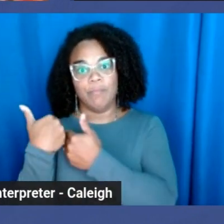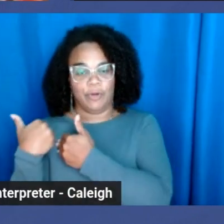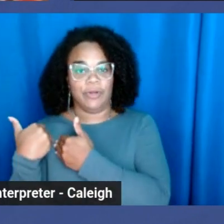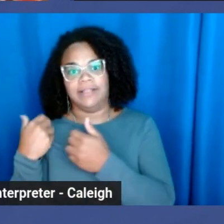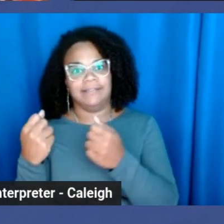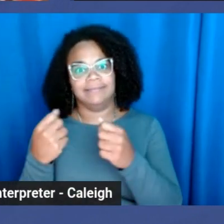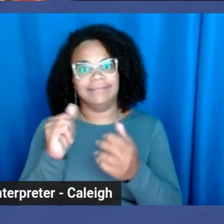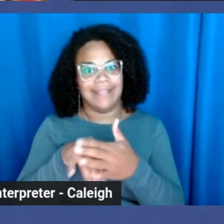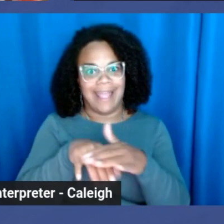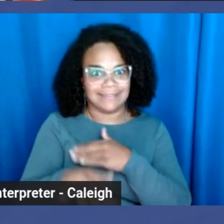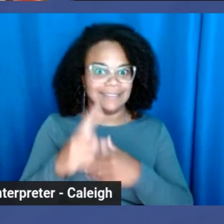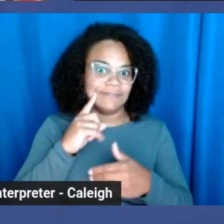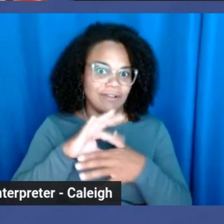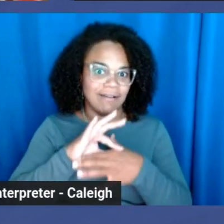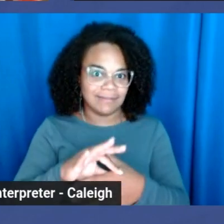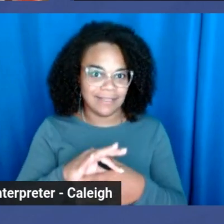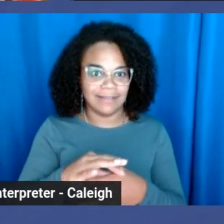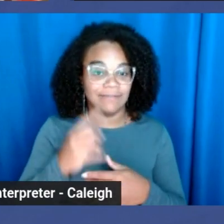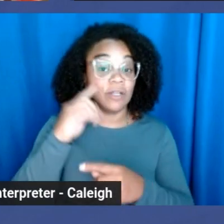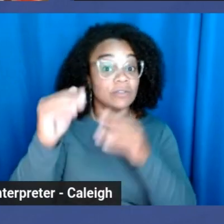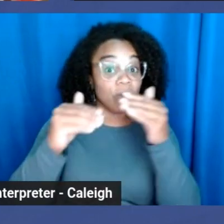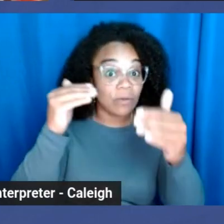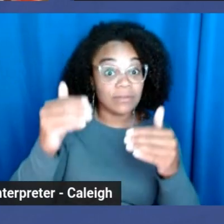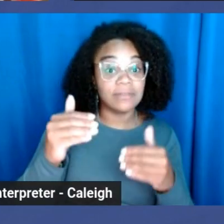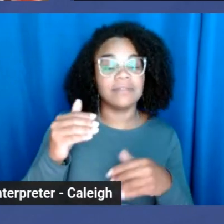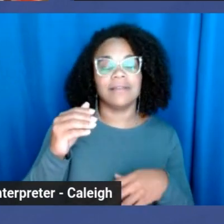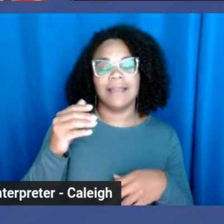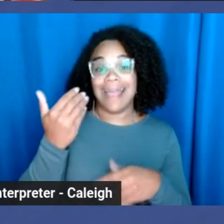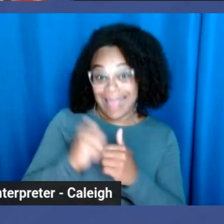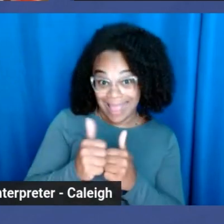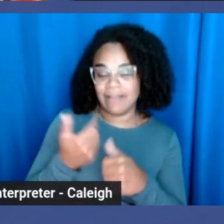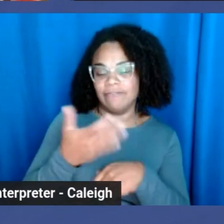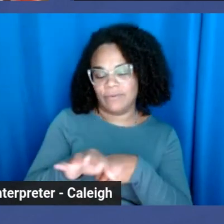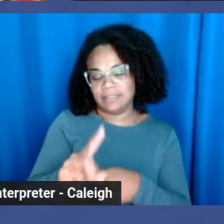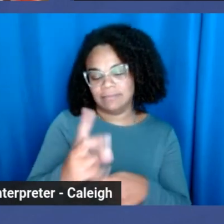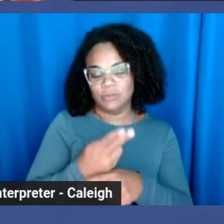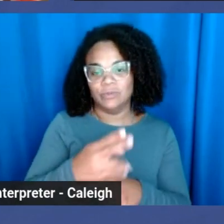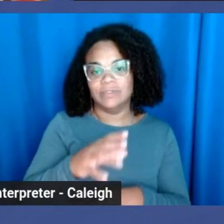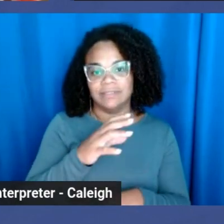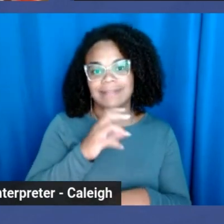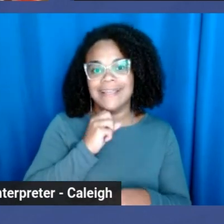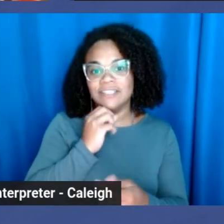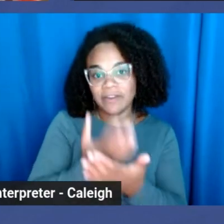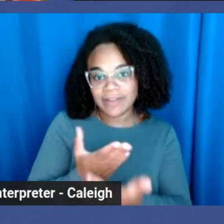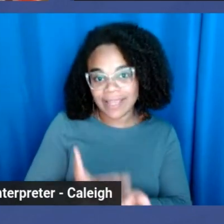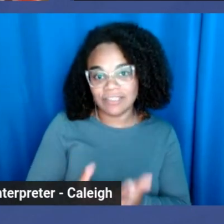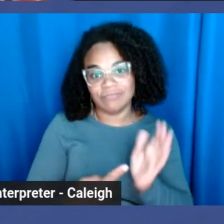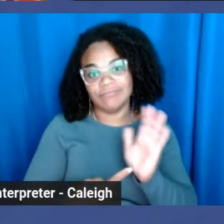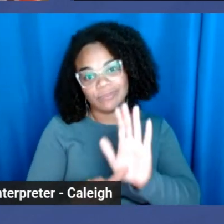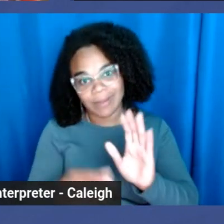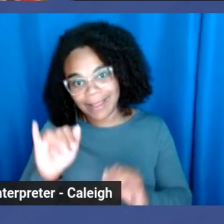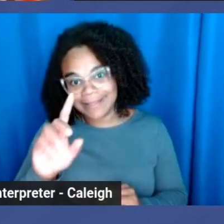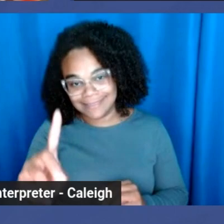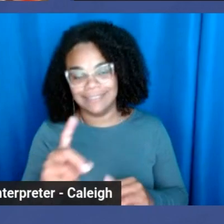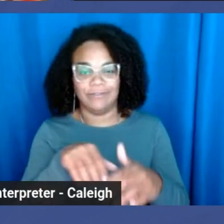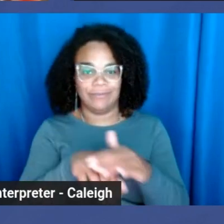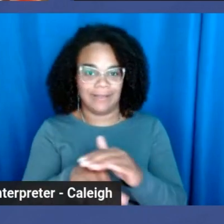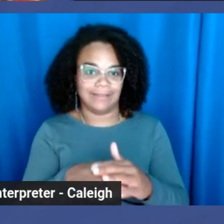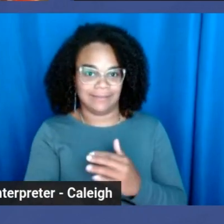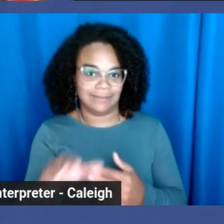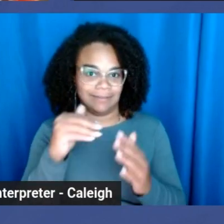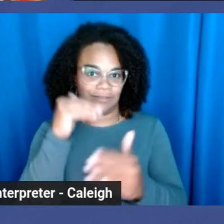forcing adults to use age verification or produce IDs or other information to access adult content